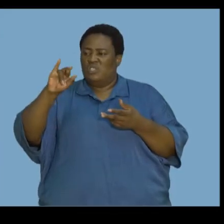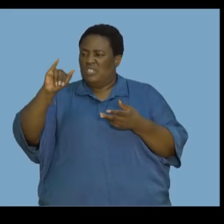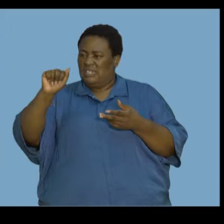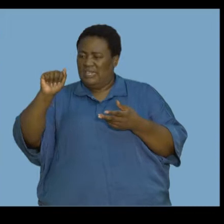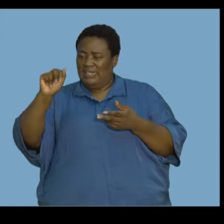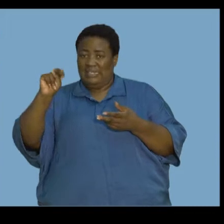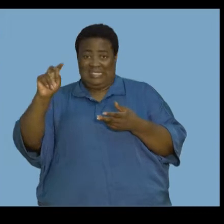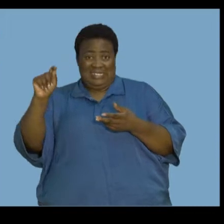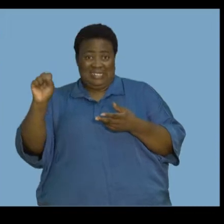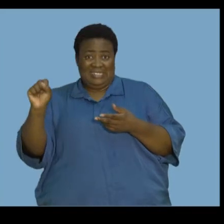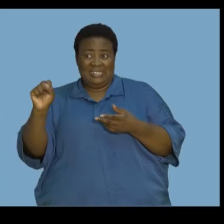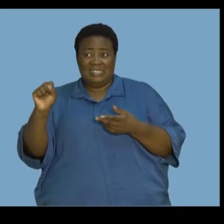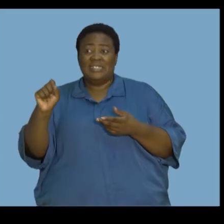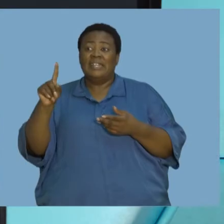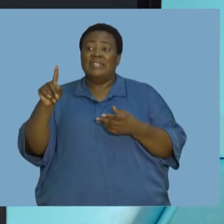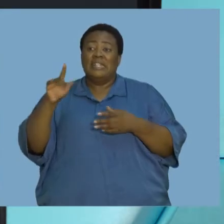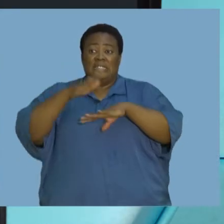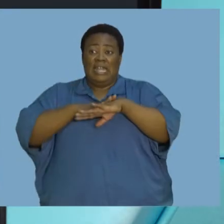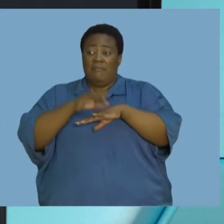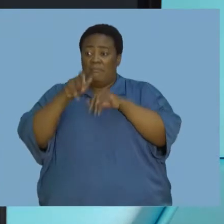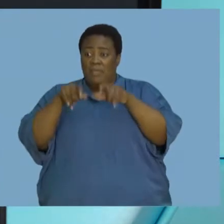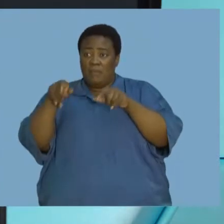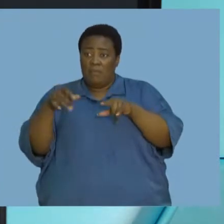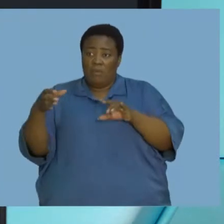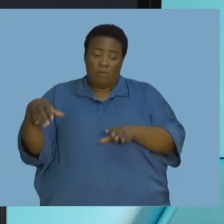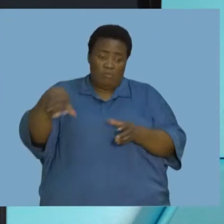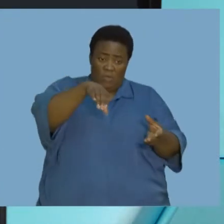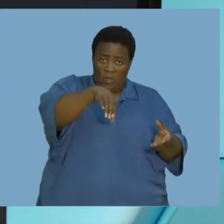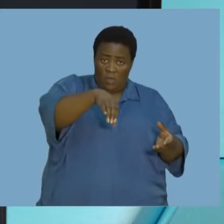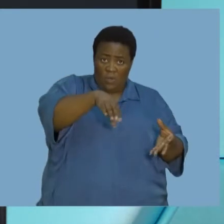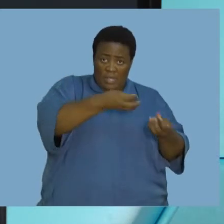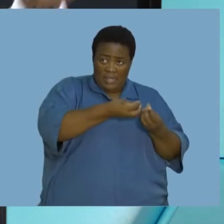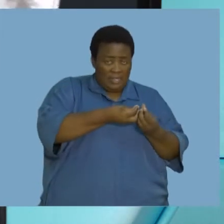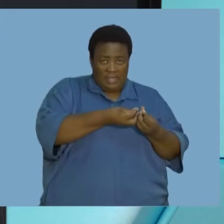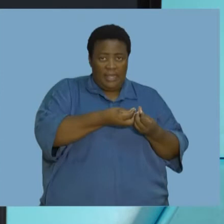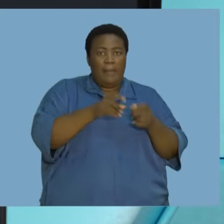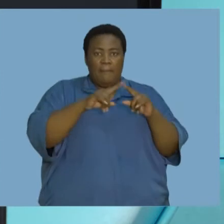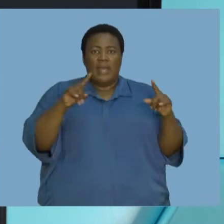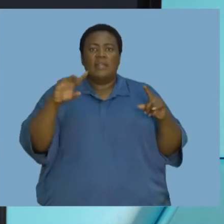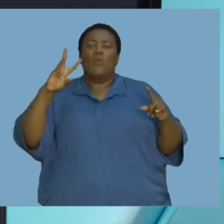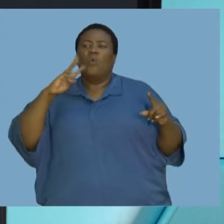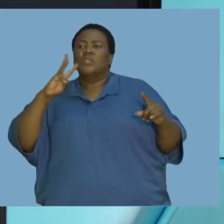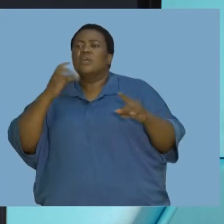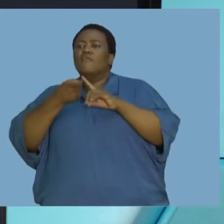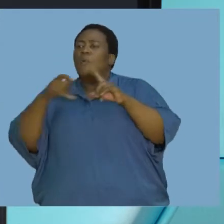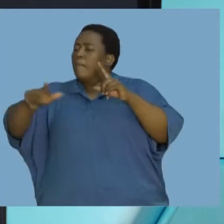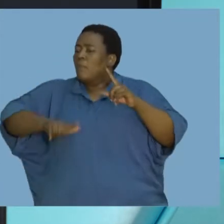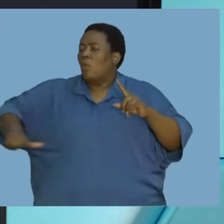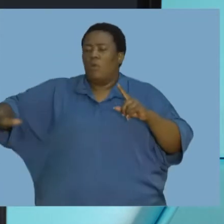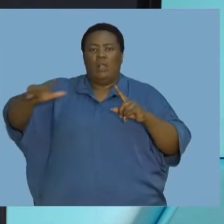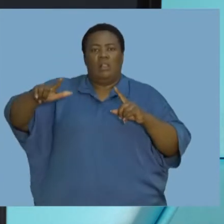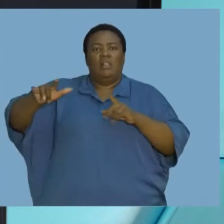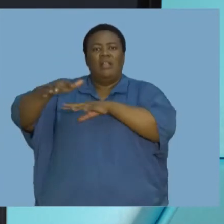not necessarily where individuals pour these into the water bodies, but this is coming from runoff water, from